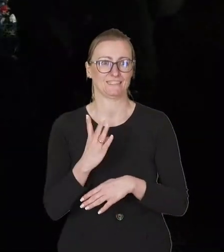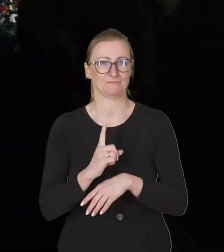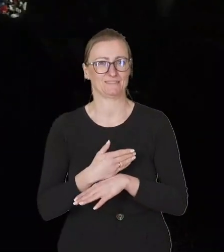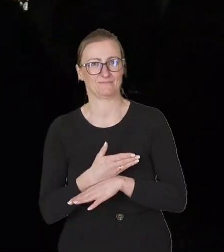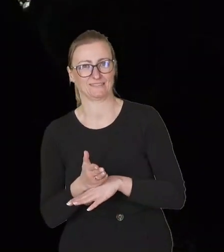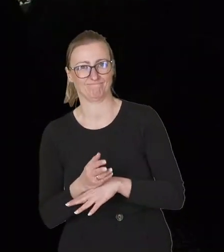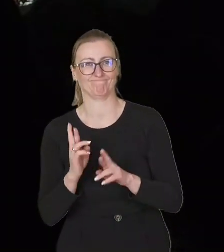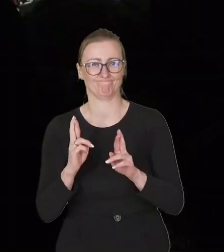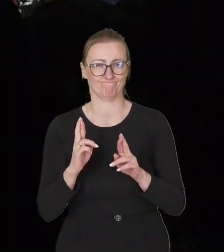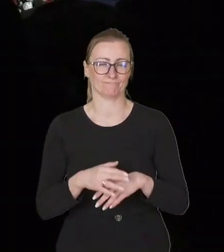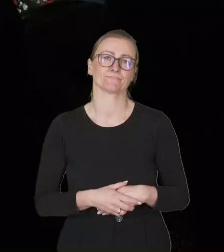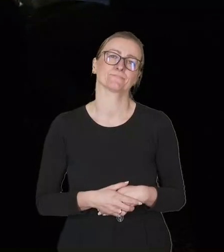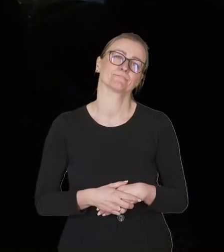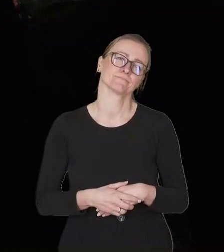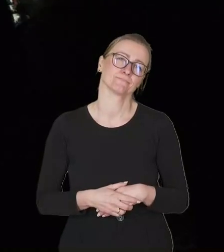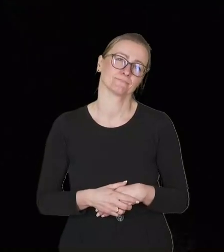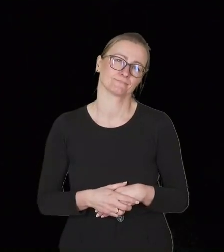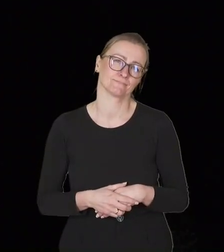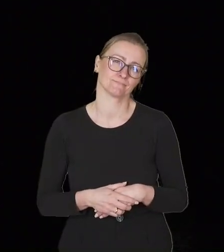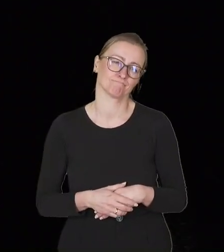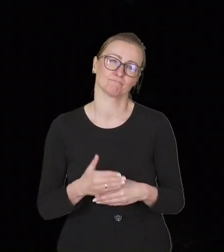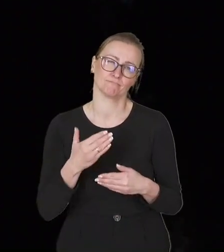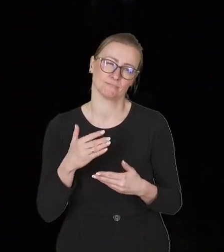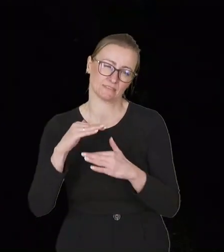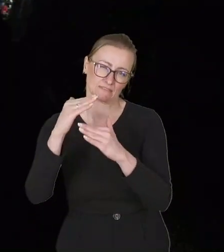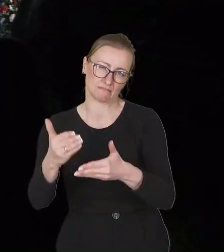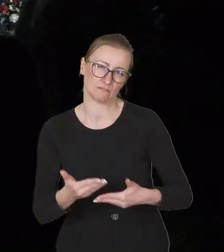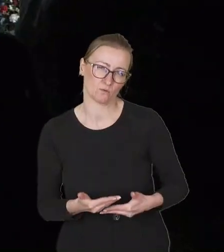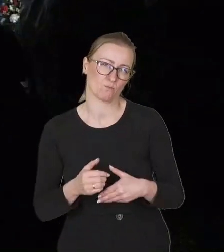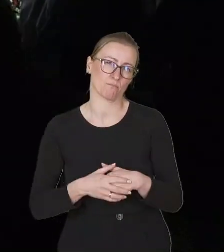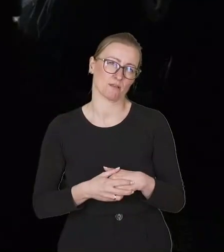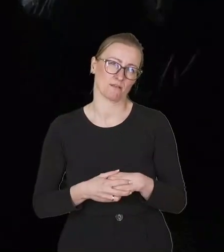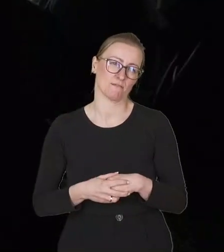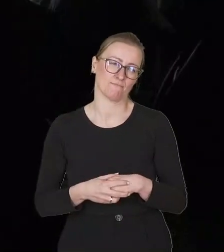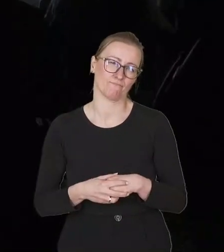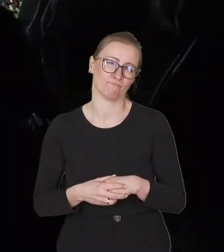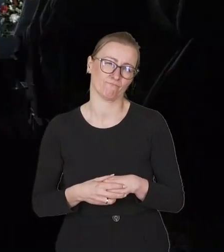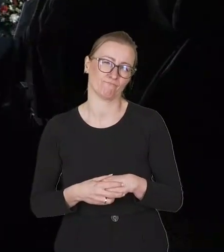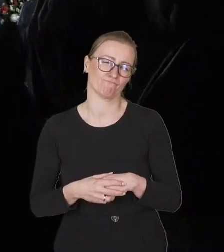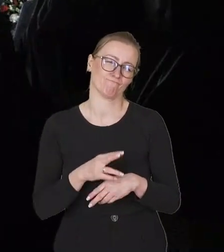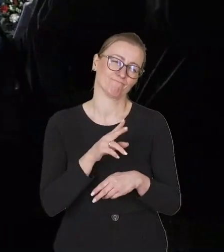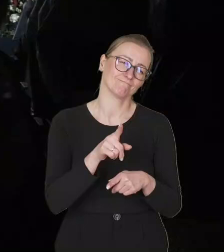weather. Today, I was told that today is the last day of spring this winter.